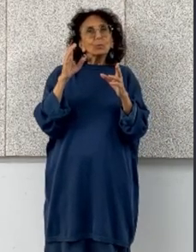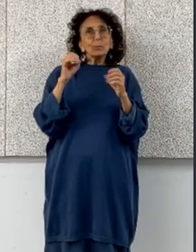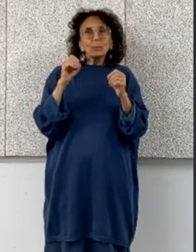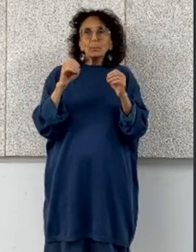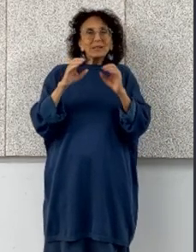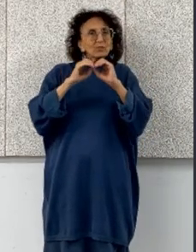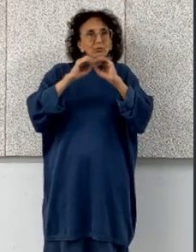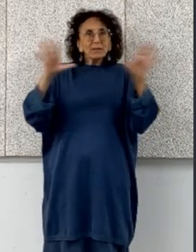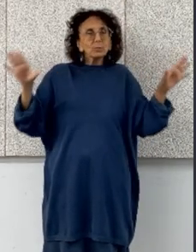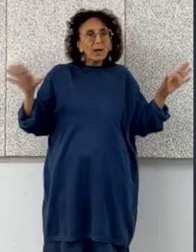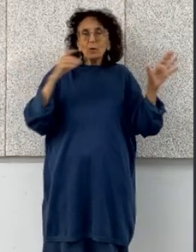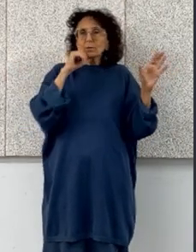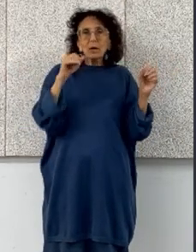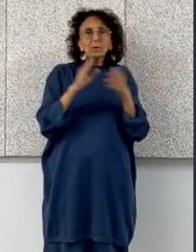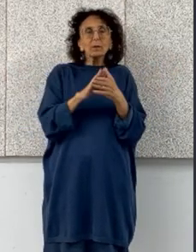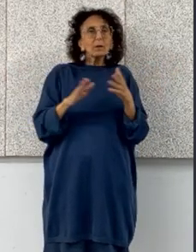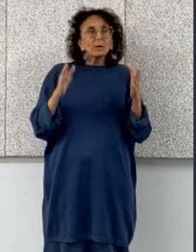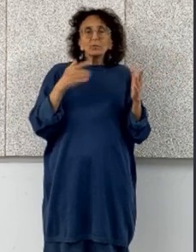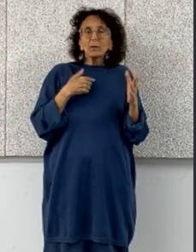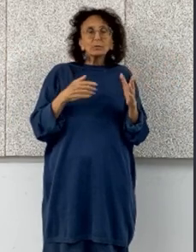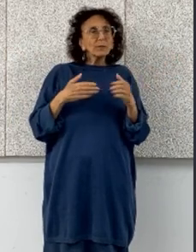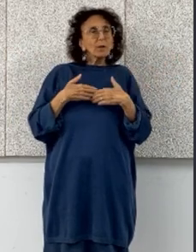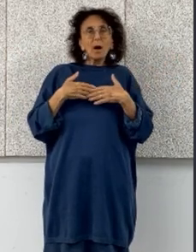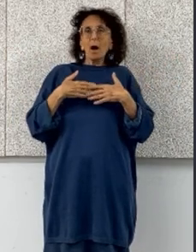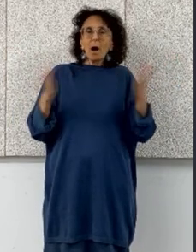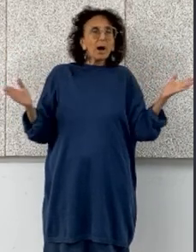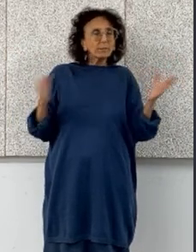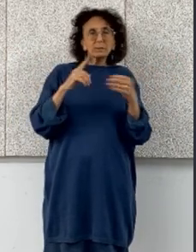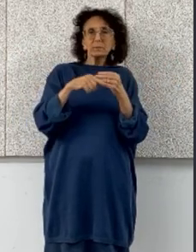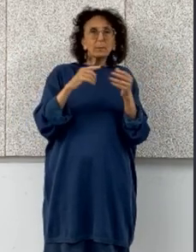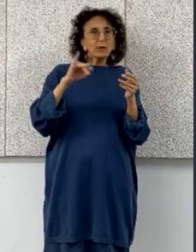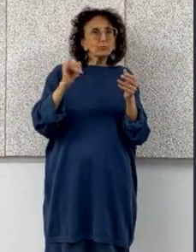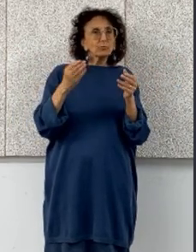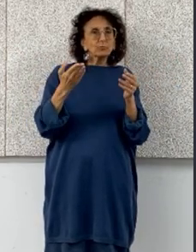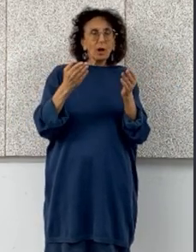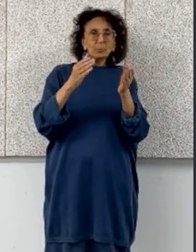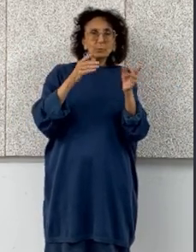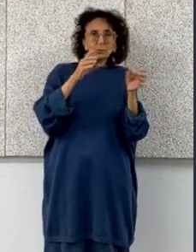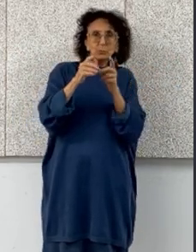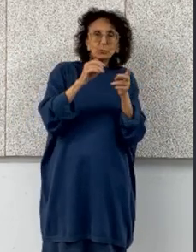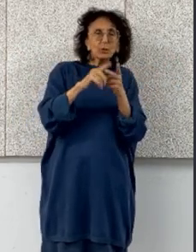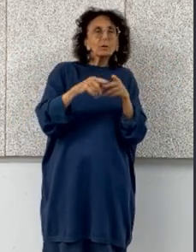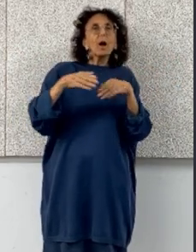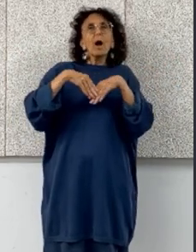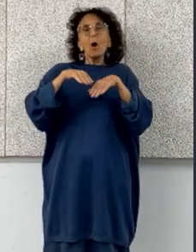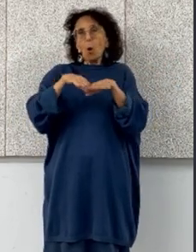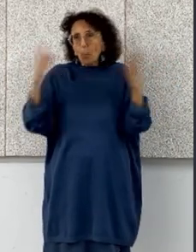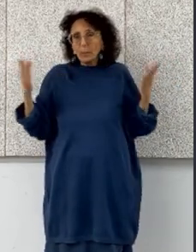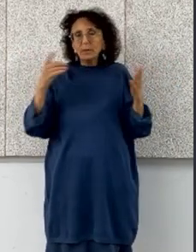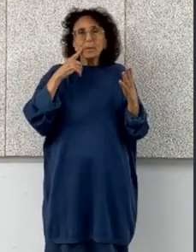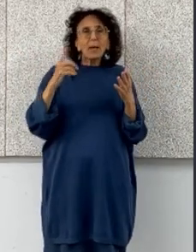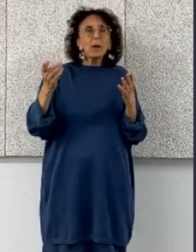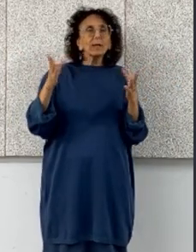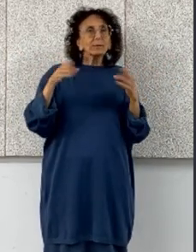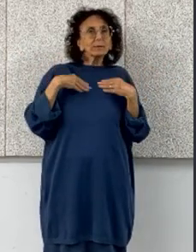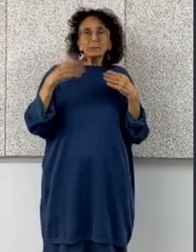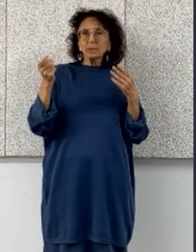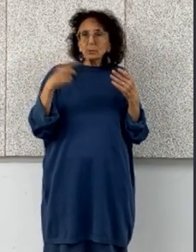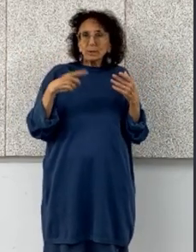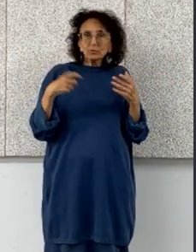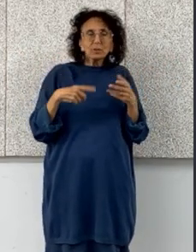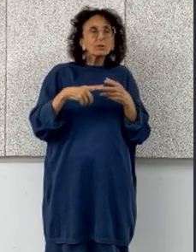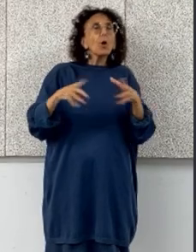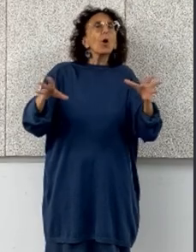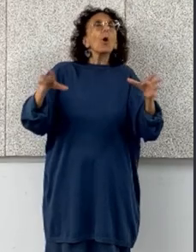about pay, being really transparent about job descriptions, being really transparent about taking questions around this in a way